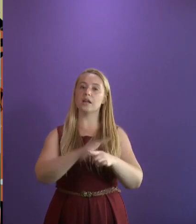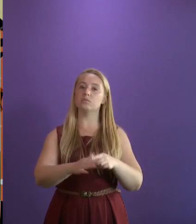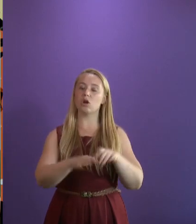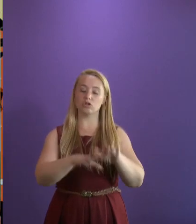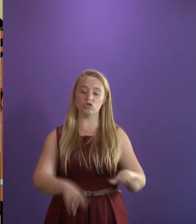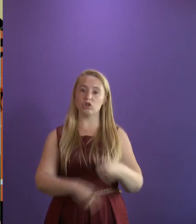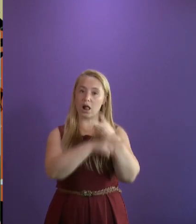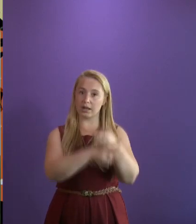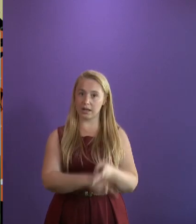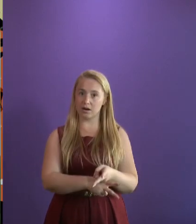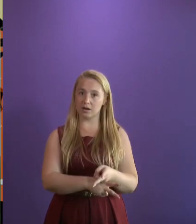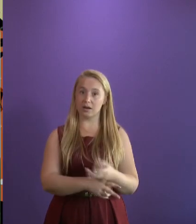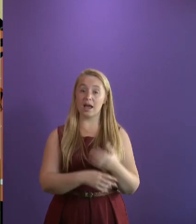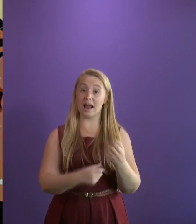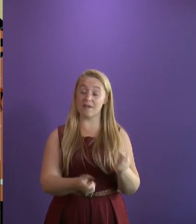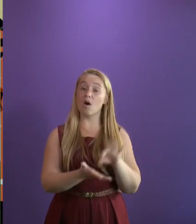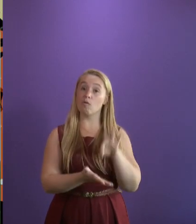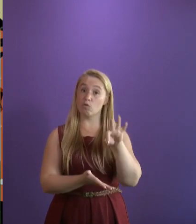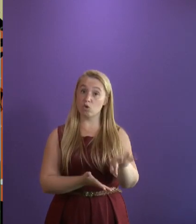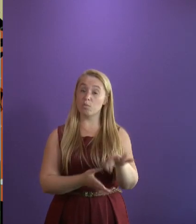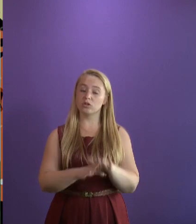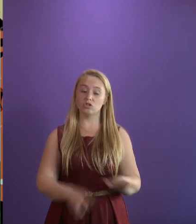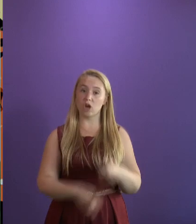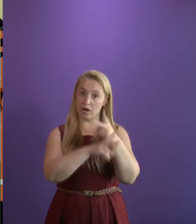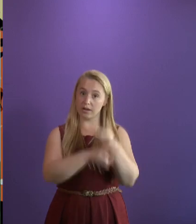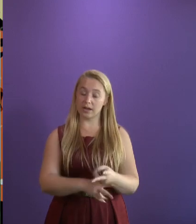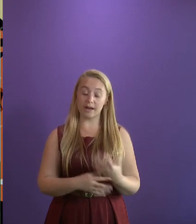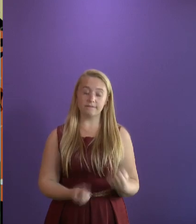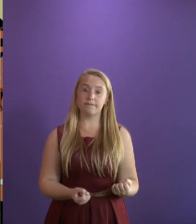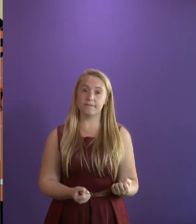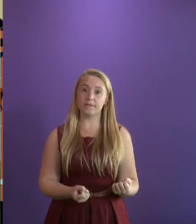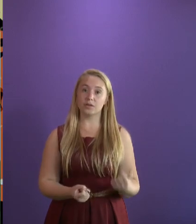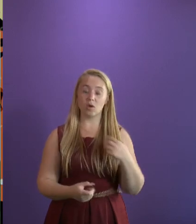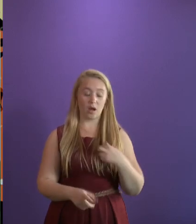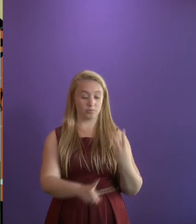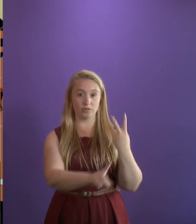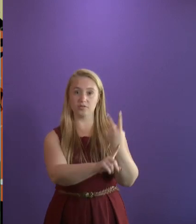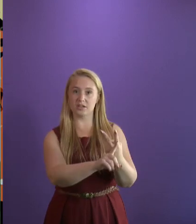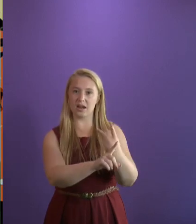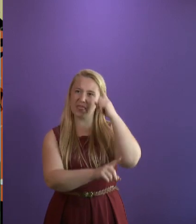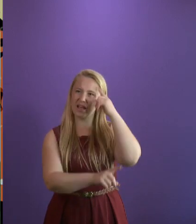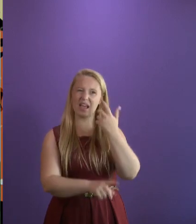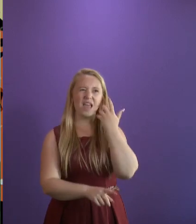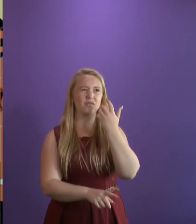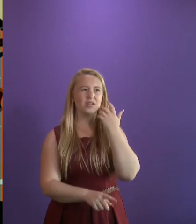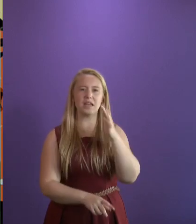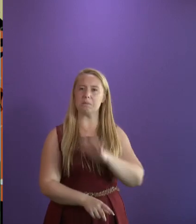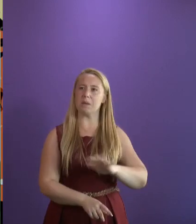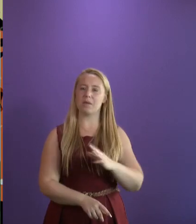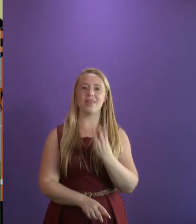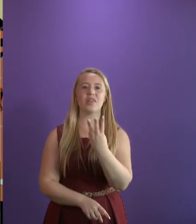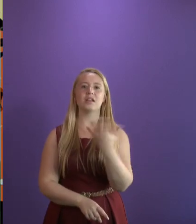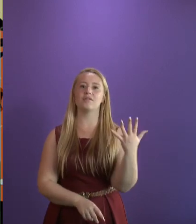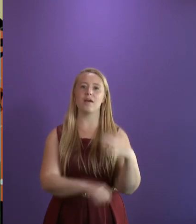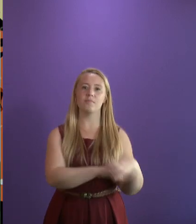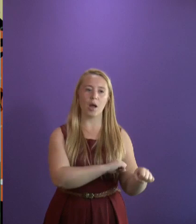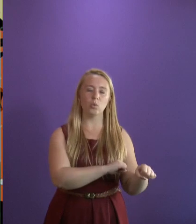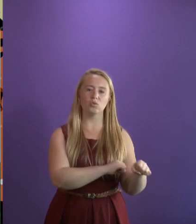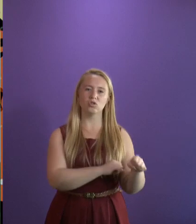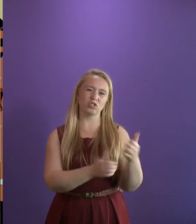They provide actually affordable childcare. I think when I went to visit them, say the daily rate was £35, they were offering it for